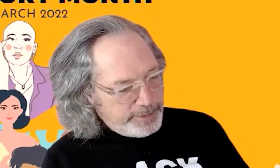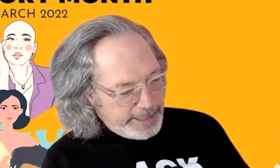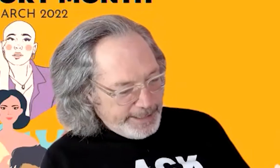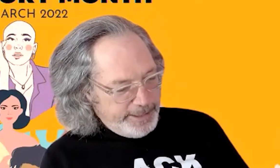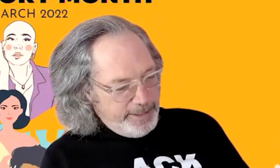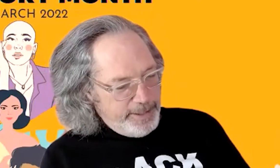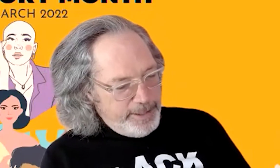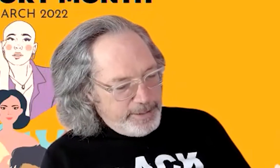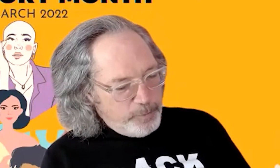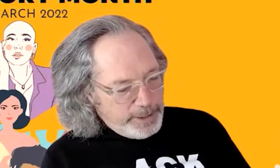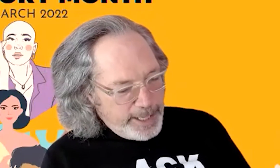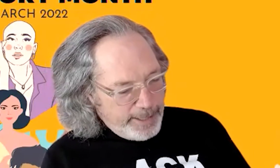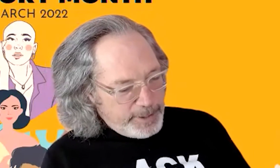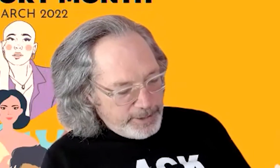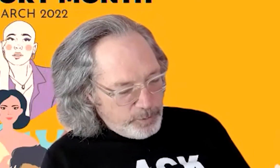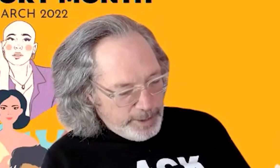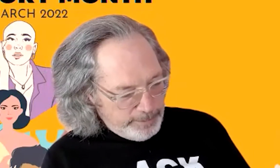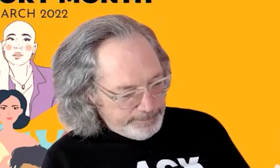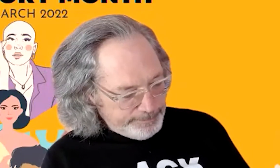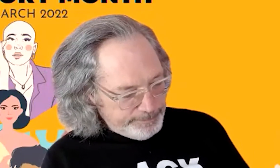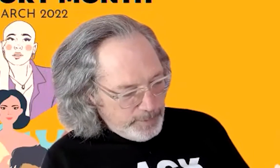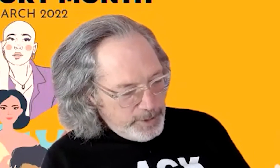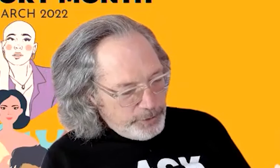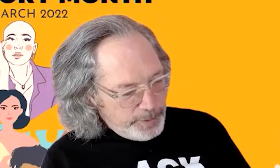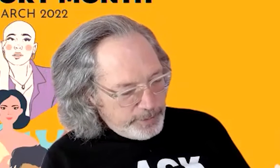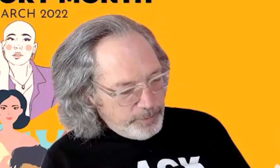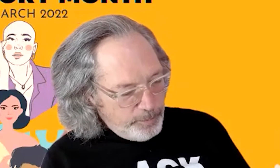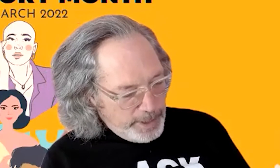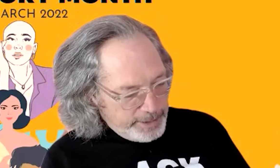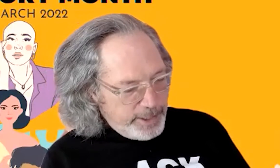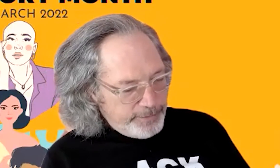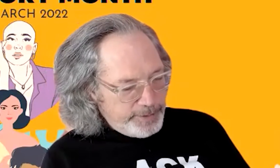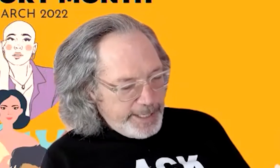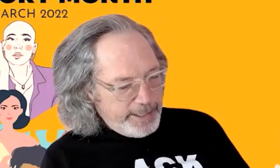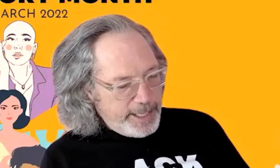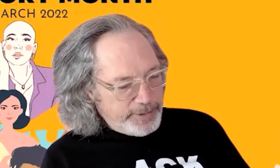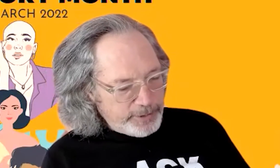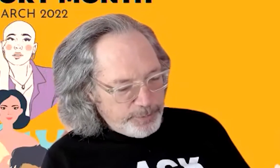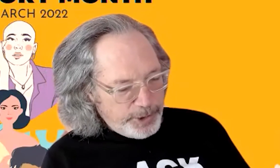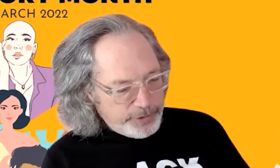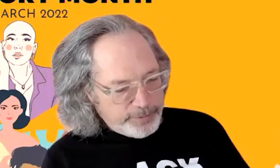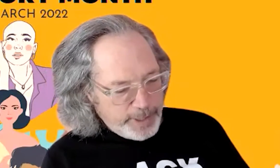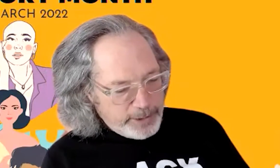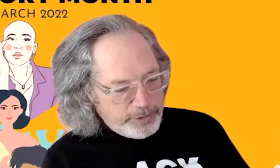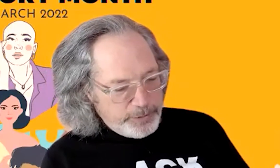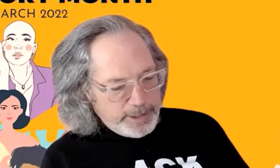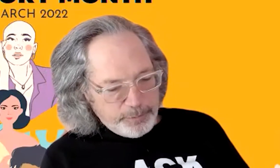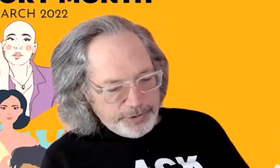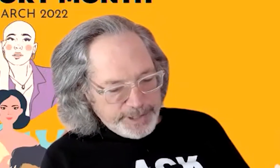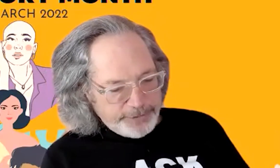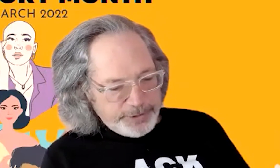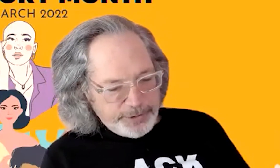of the land that we inhabit as well. To recognize the land as an expression of gratitude